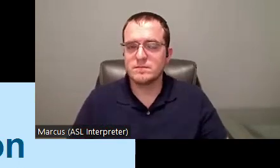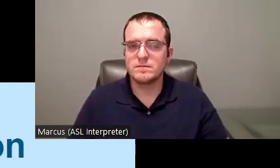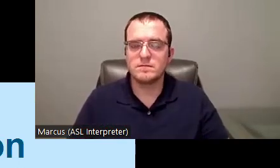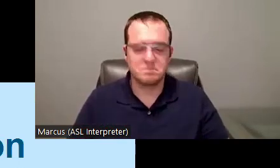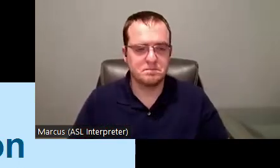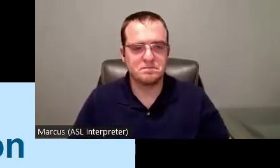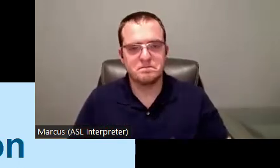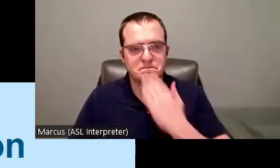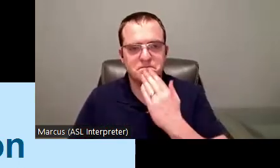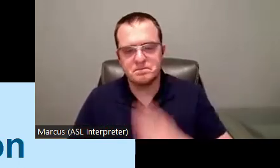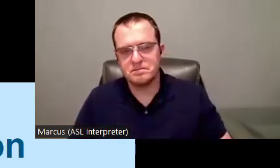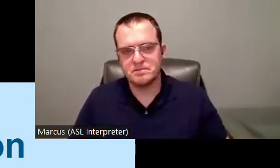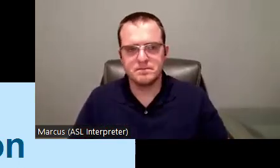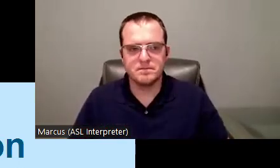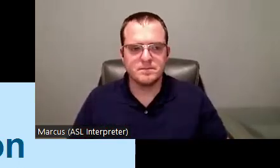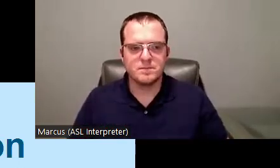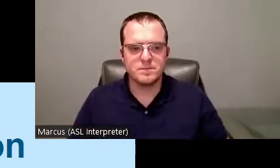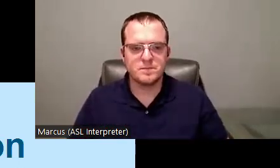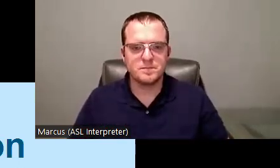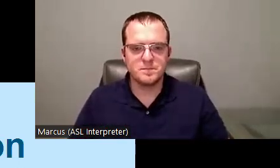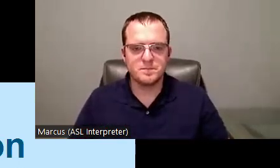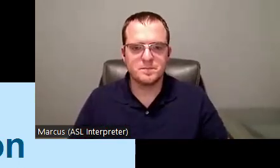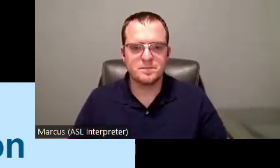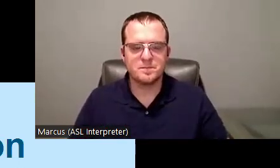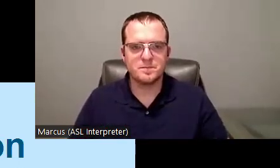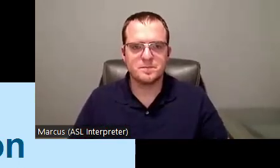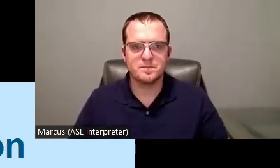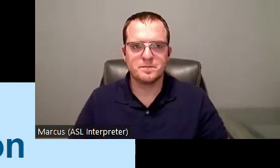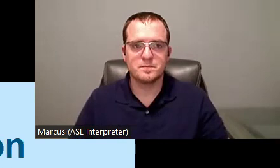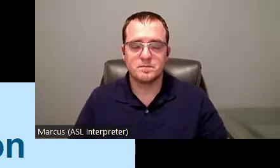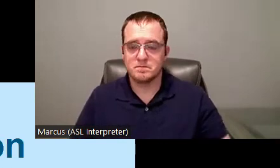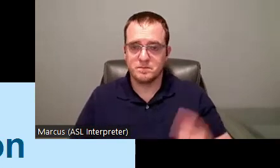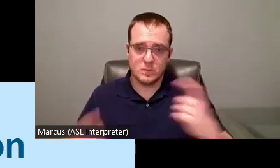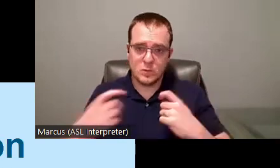Thanks, Director. Any questions or comments from the board?